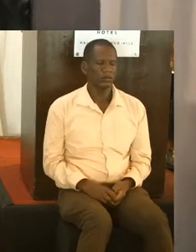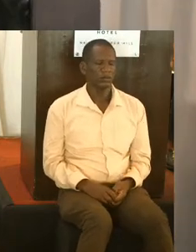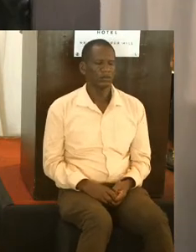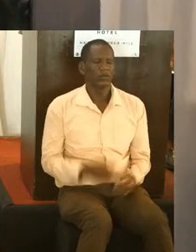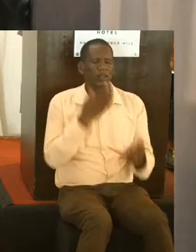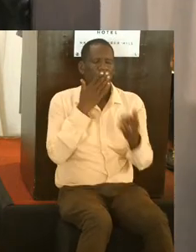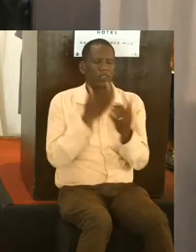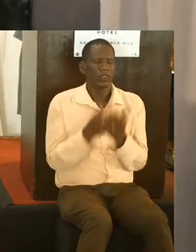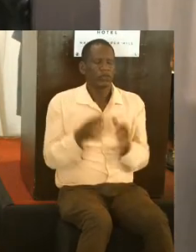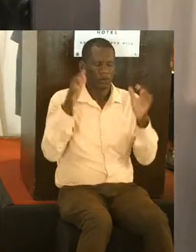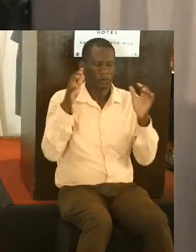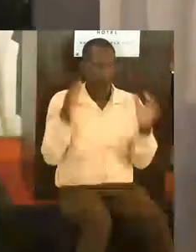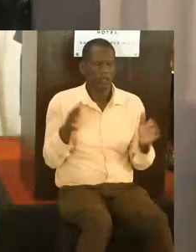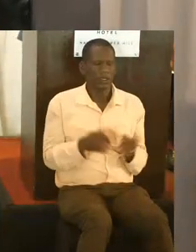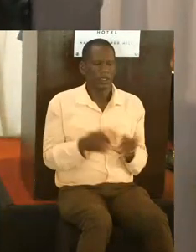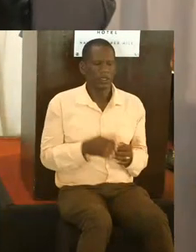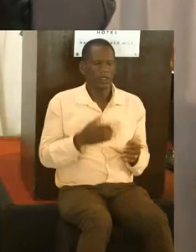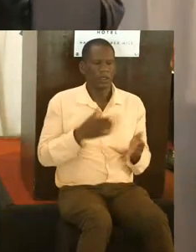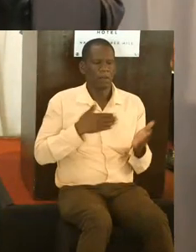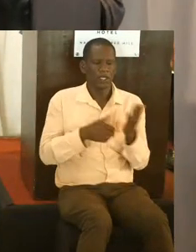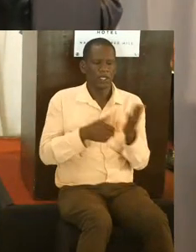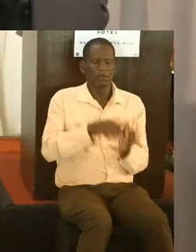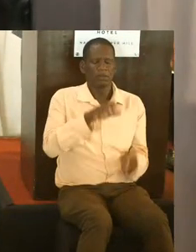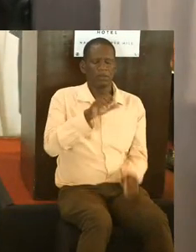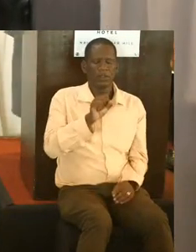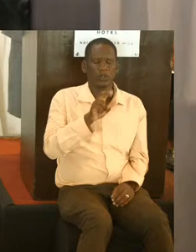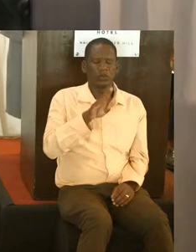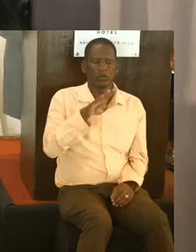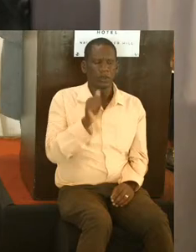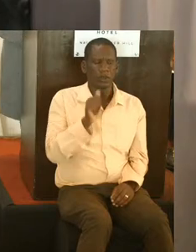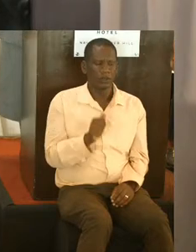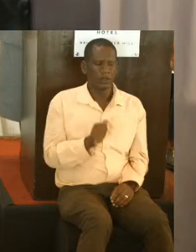thank you very much I'm super chachio